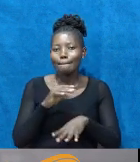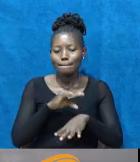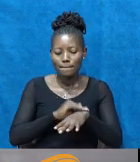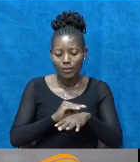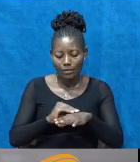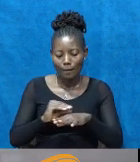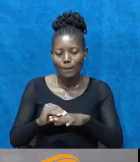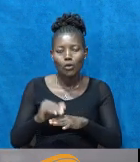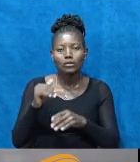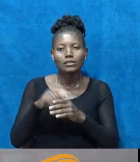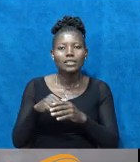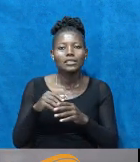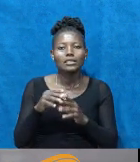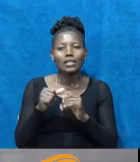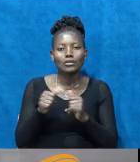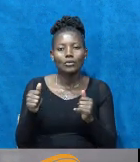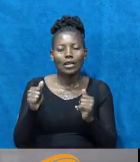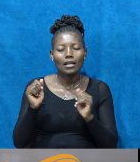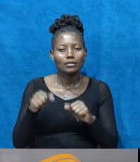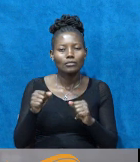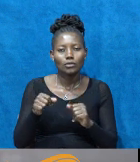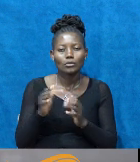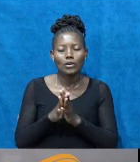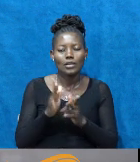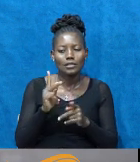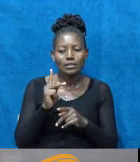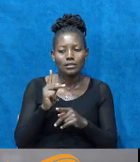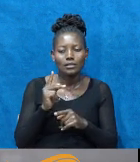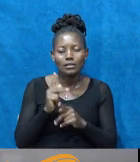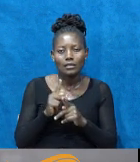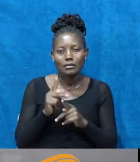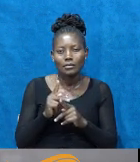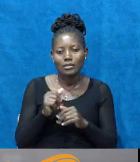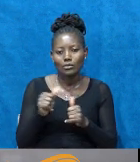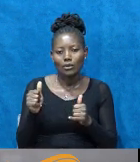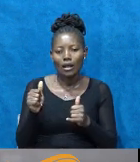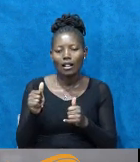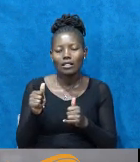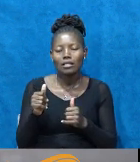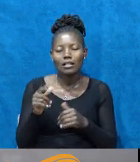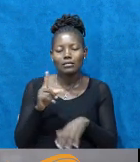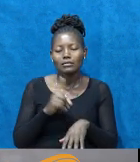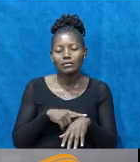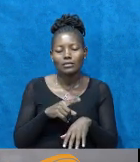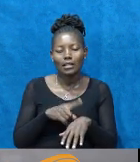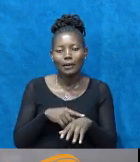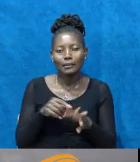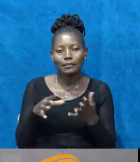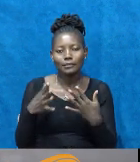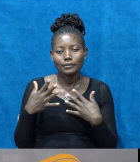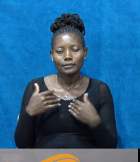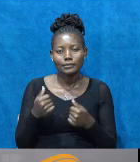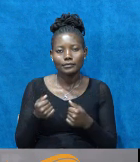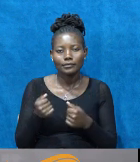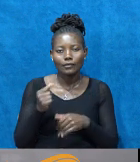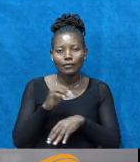try and keep the muscle intact as much as possible and keep muscle function to an optimum even during this